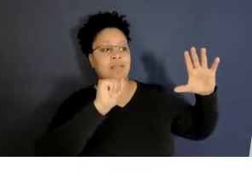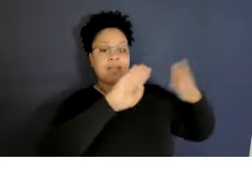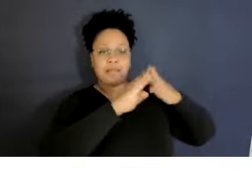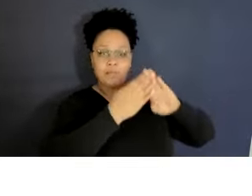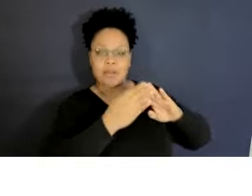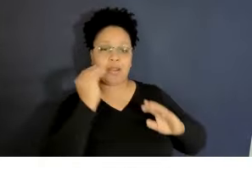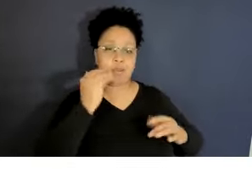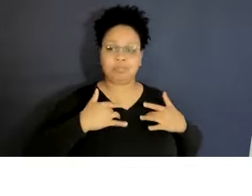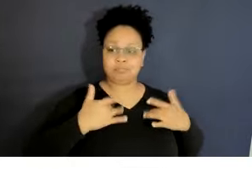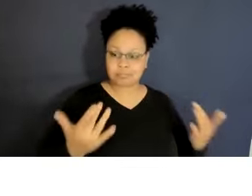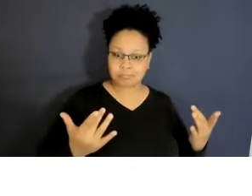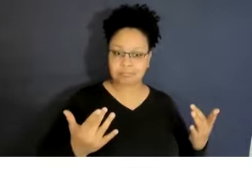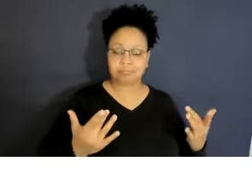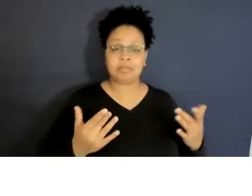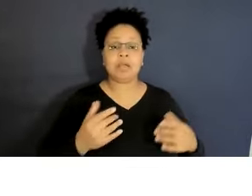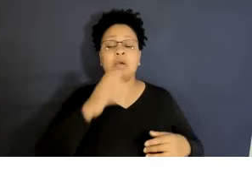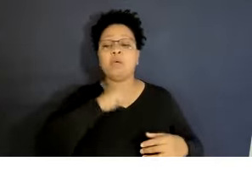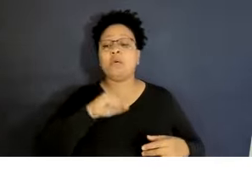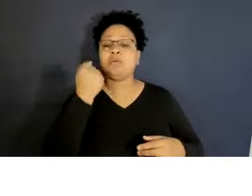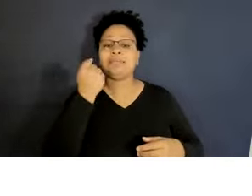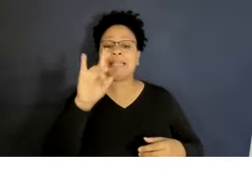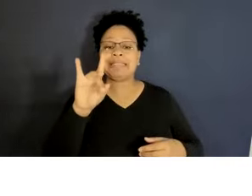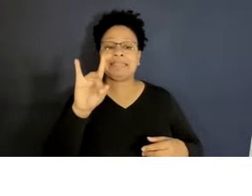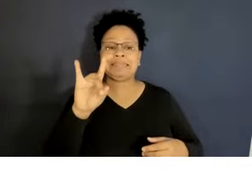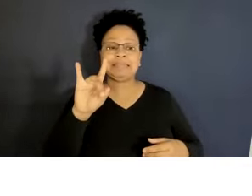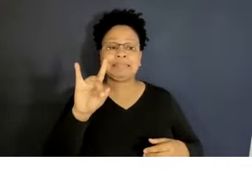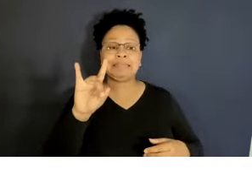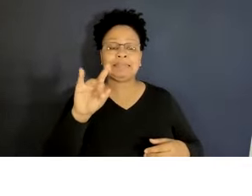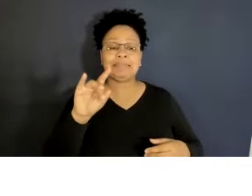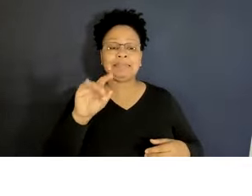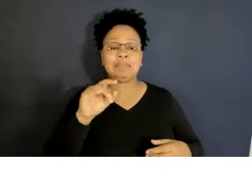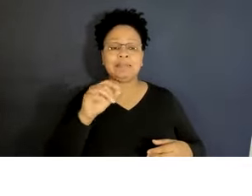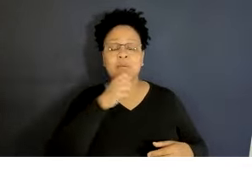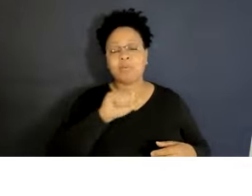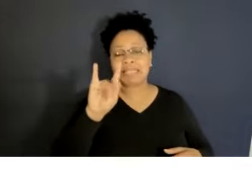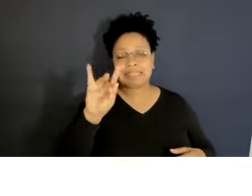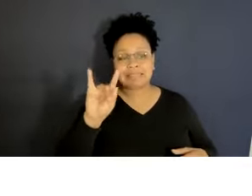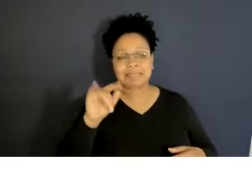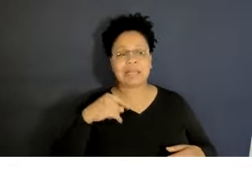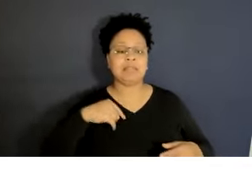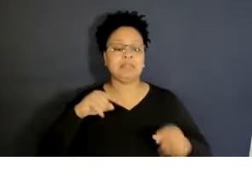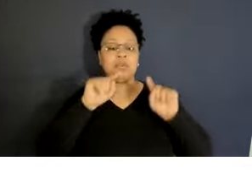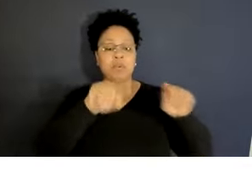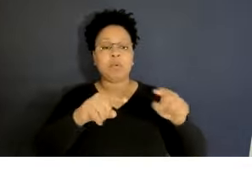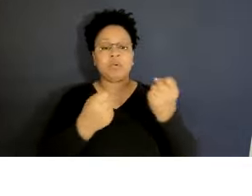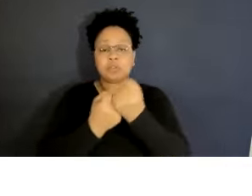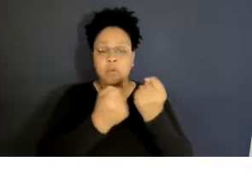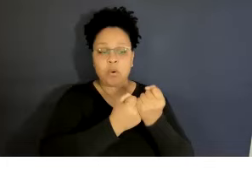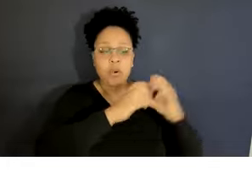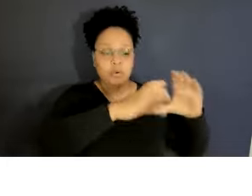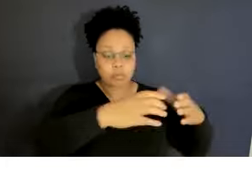I started attending some of the support groups at